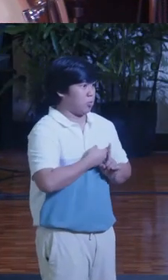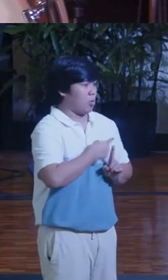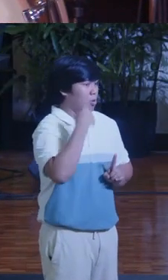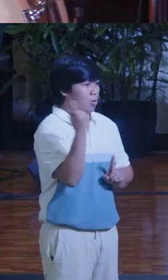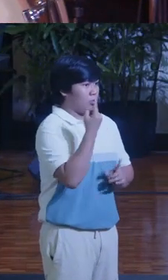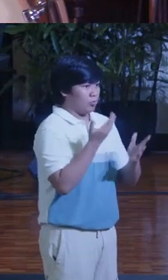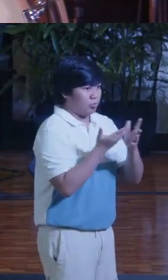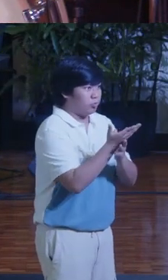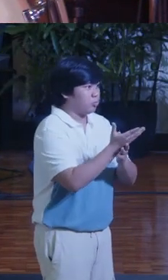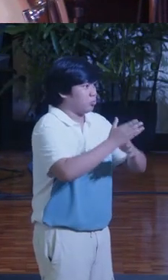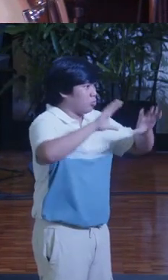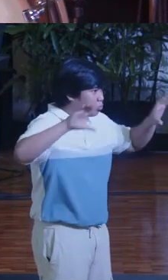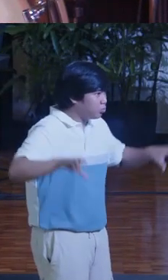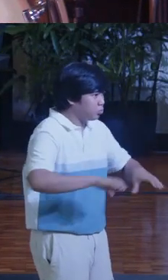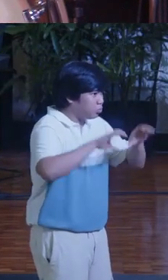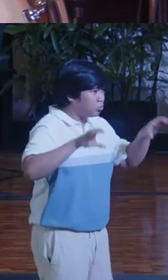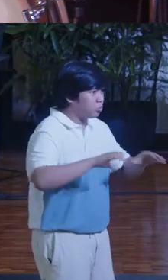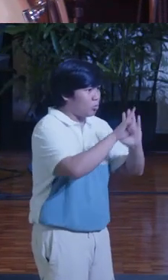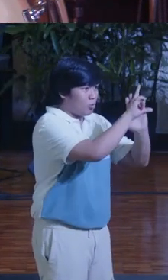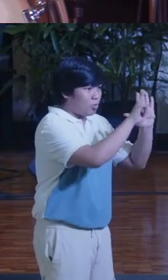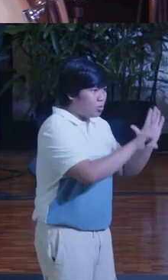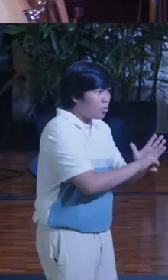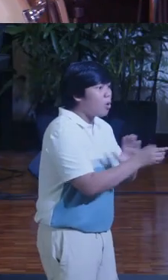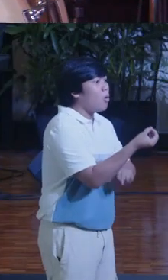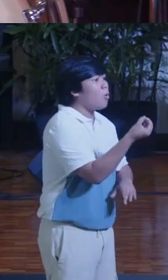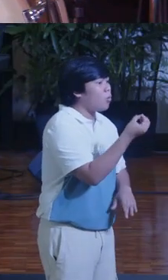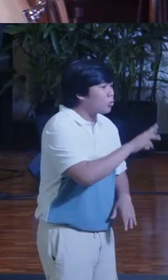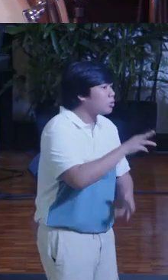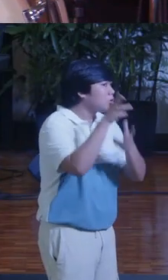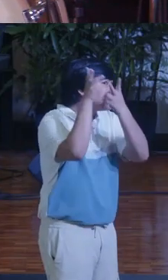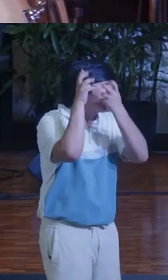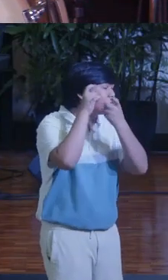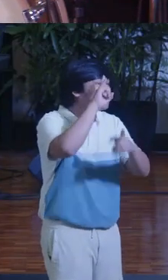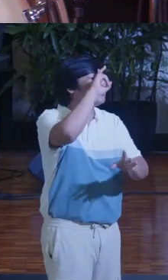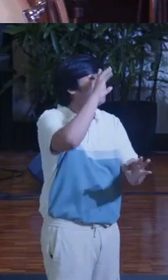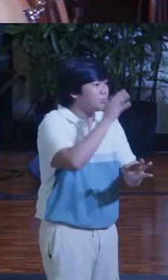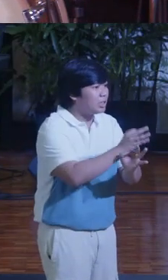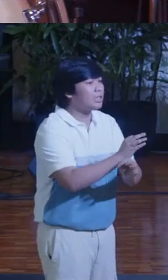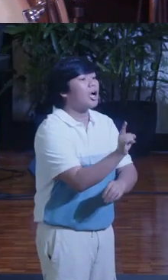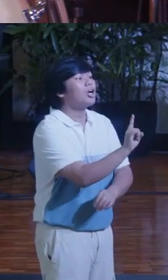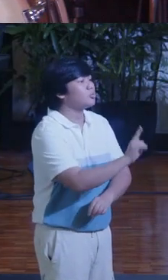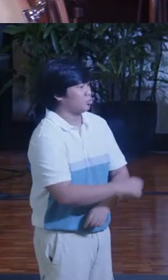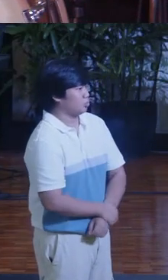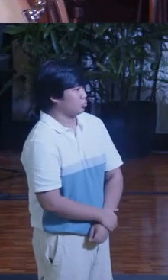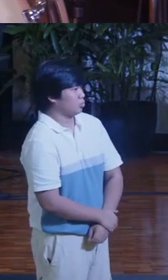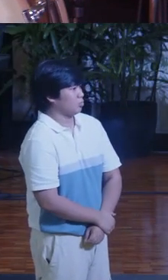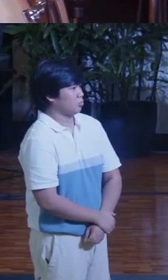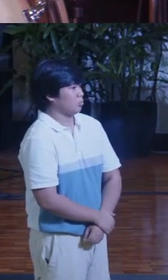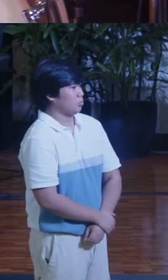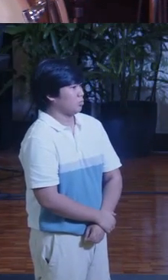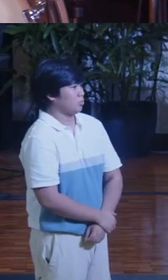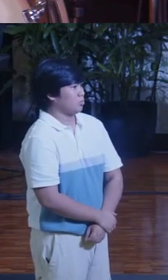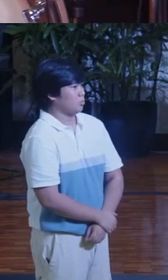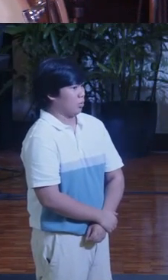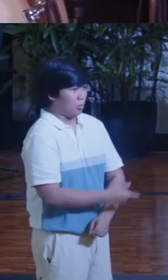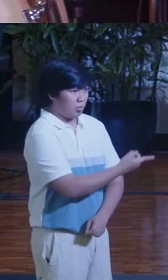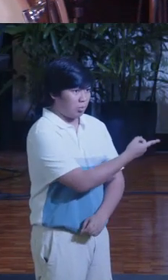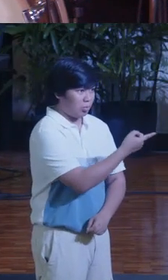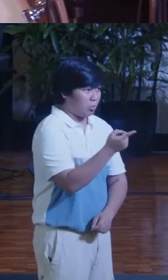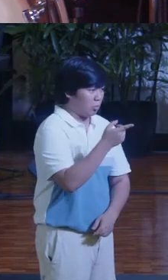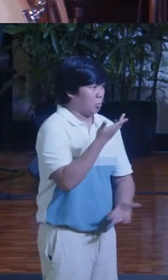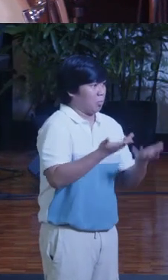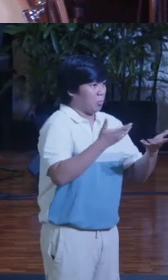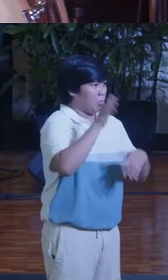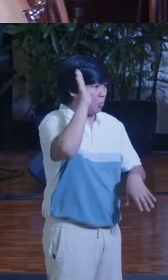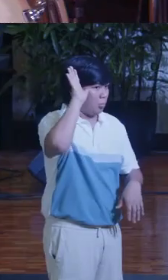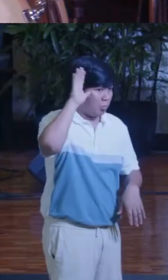the law or by hearing of faith? Siyempre, by hearing of faith. Are you so foolish, having